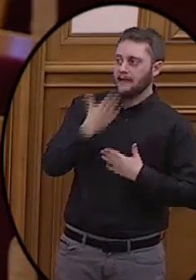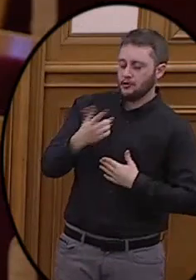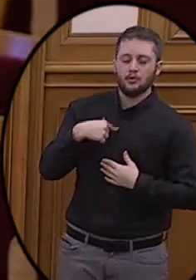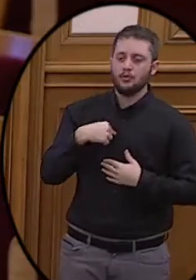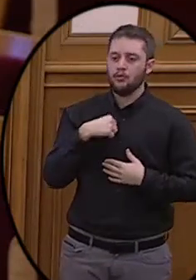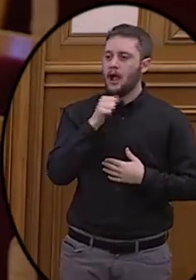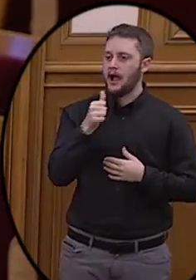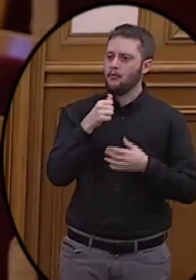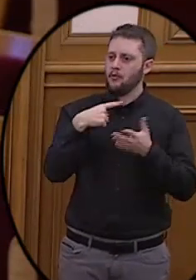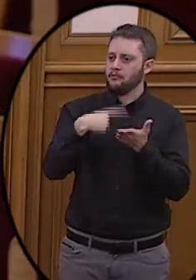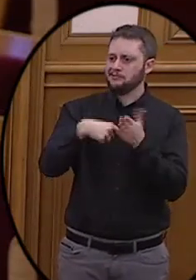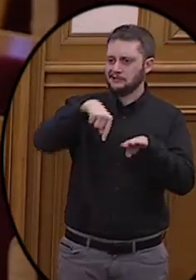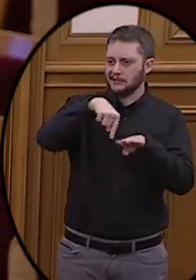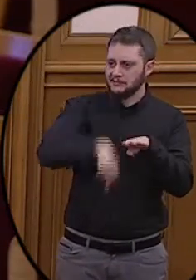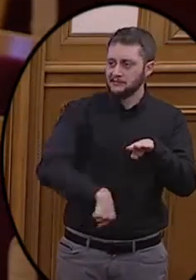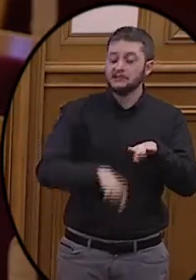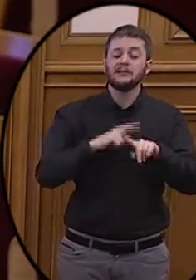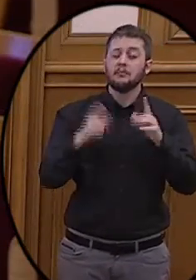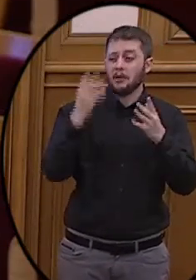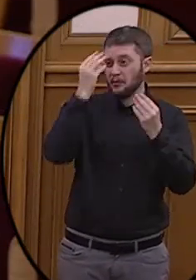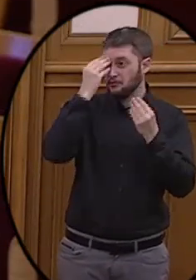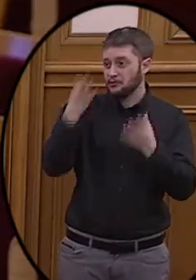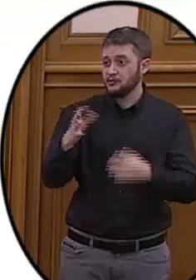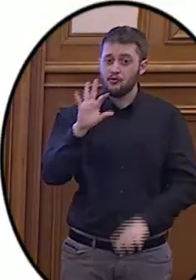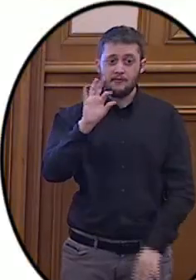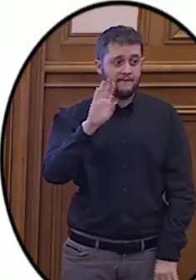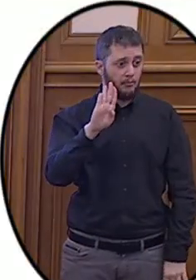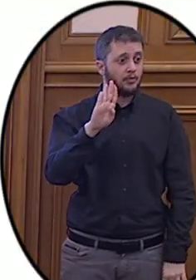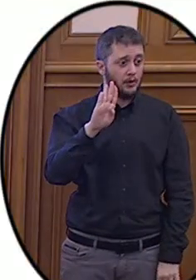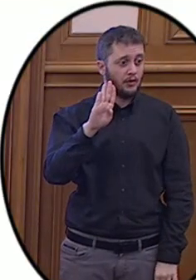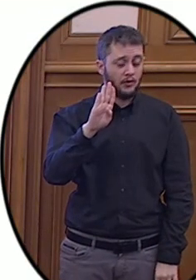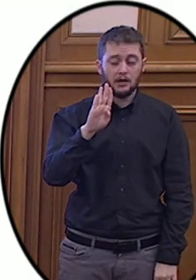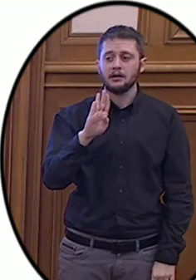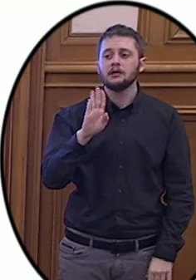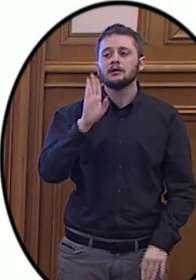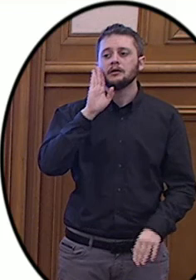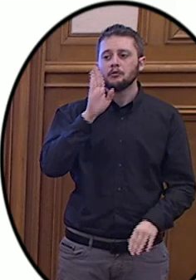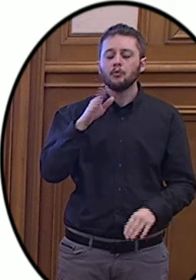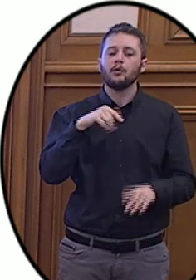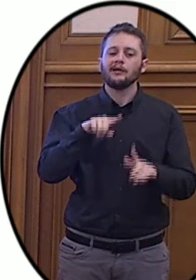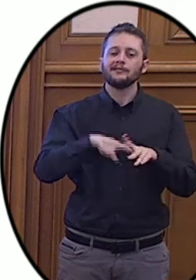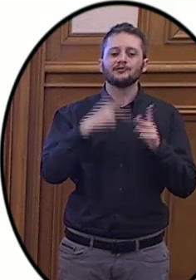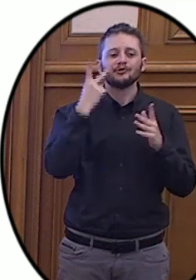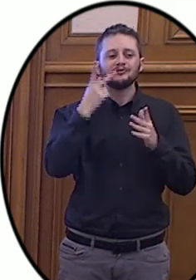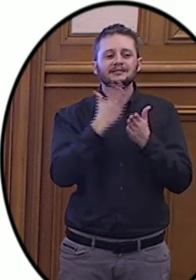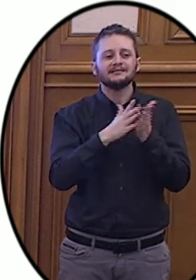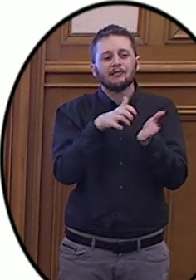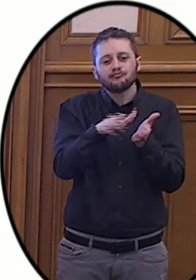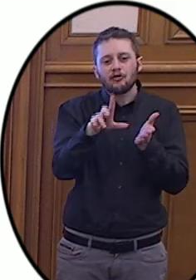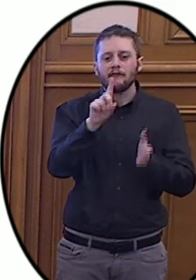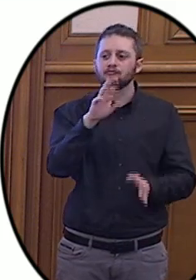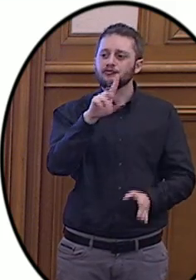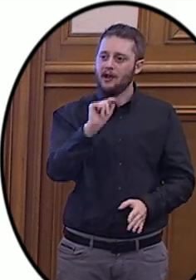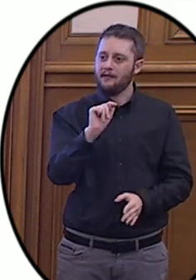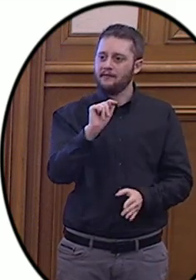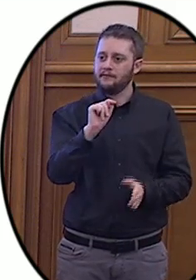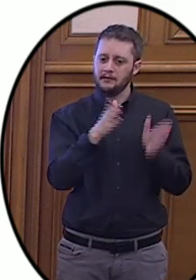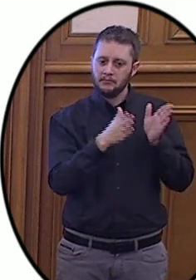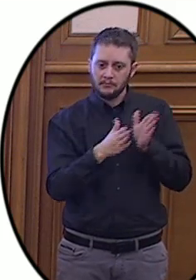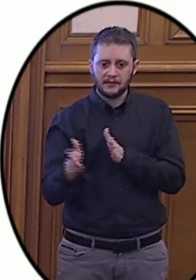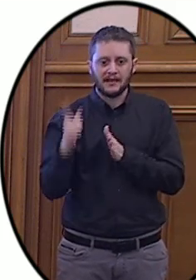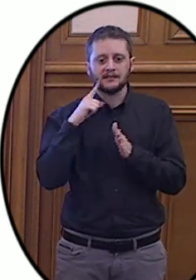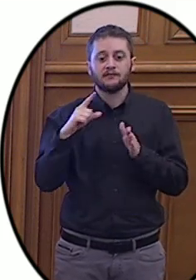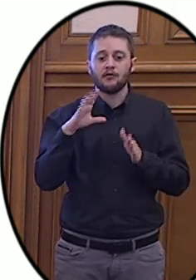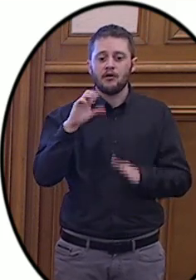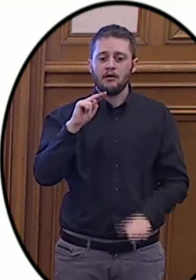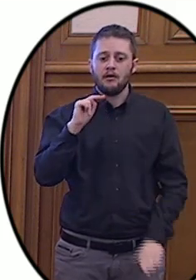that starting probably in February, there's going to be some draft plans for the consolidated plan and the analysis